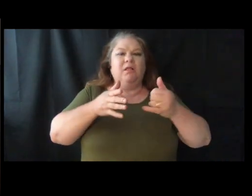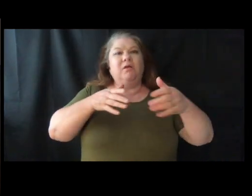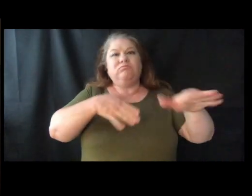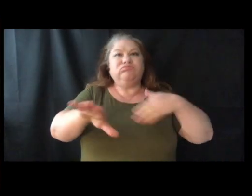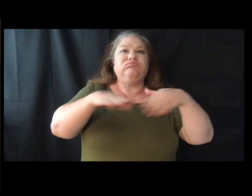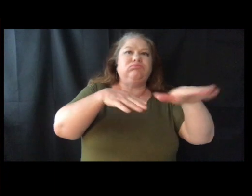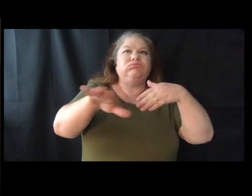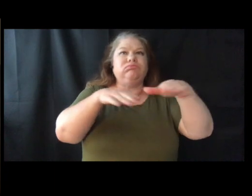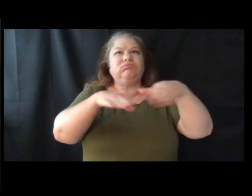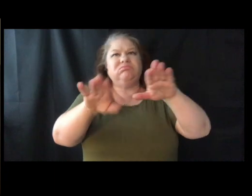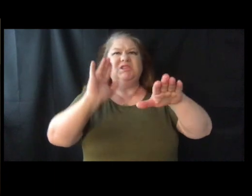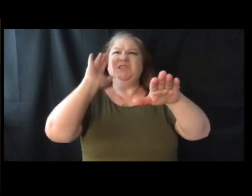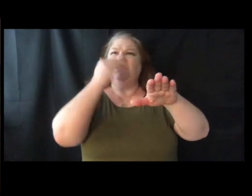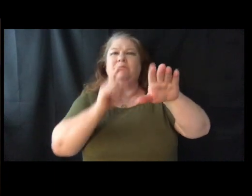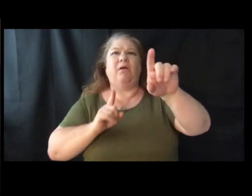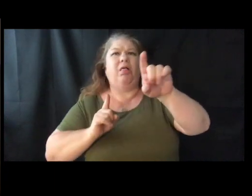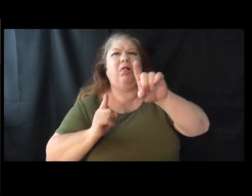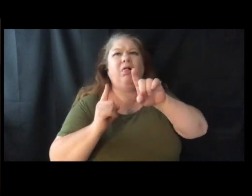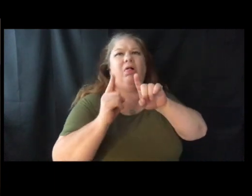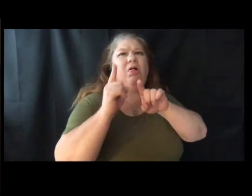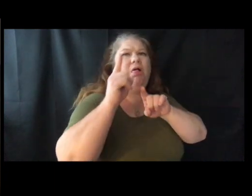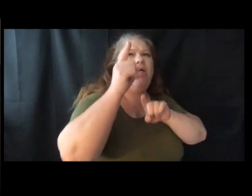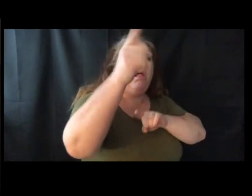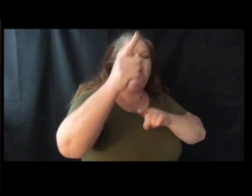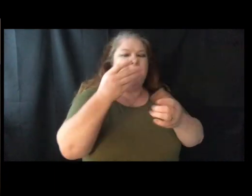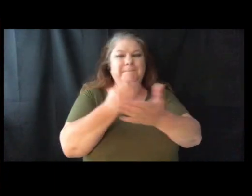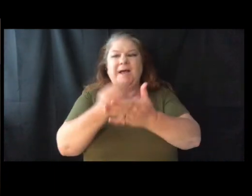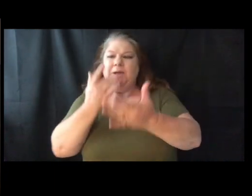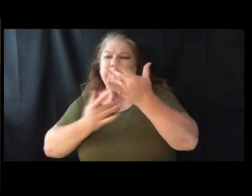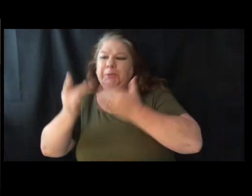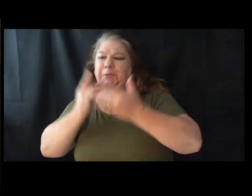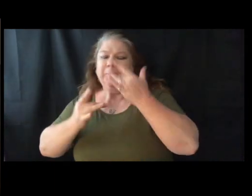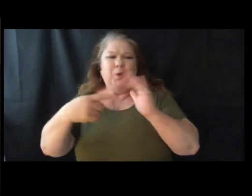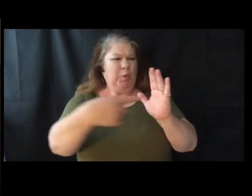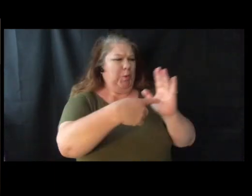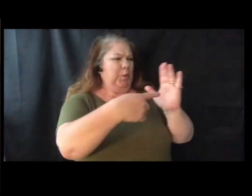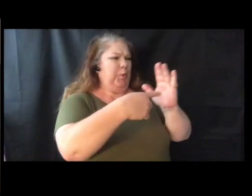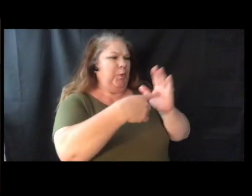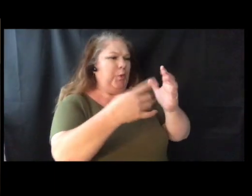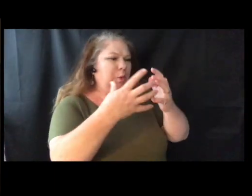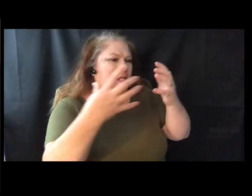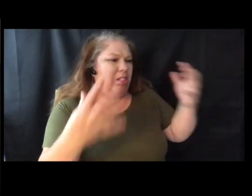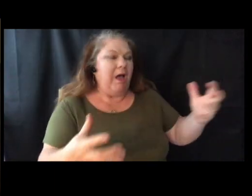all uphill, when the funds are low and the debts are high, and you want